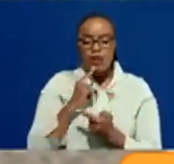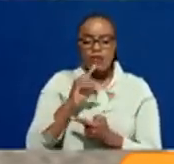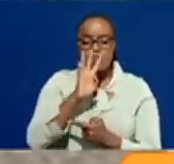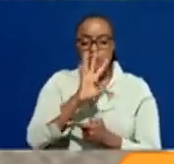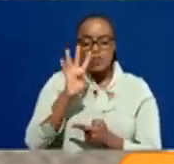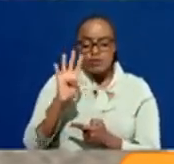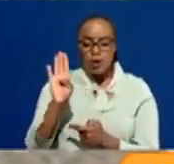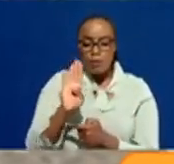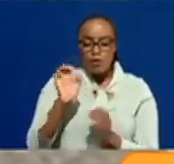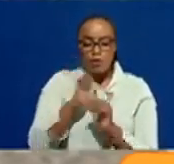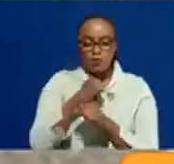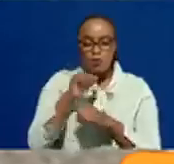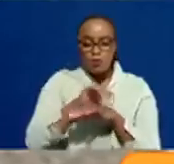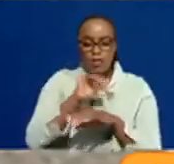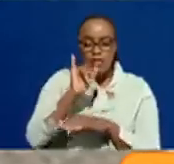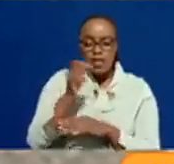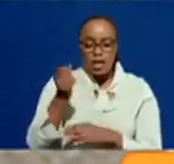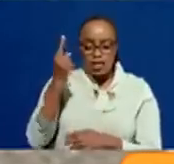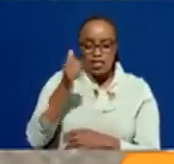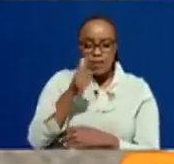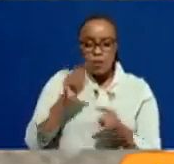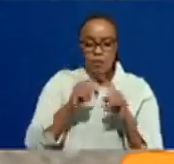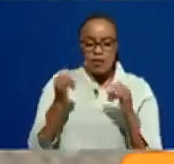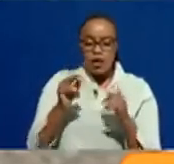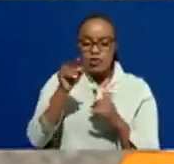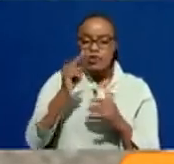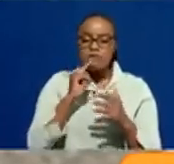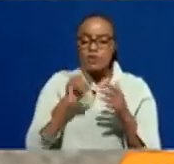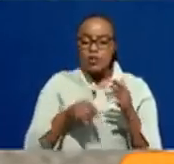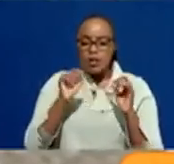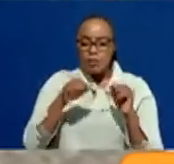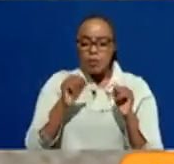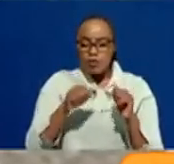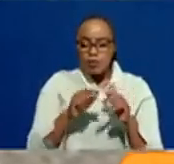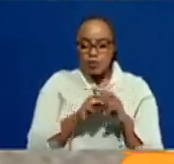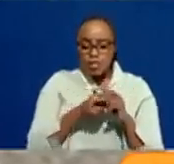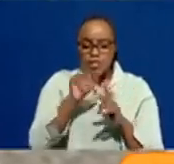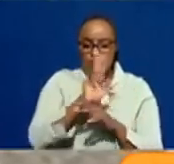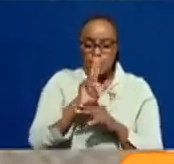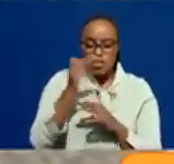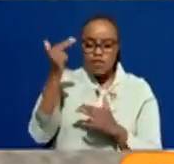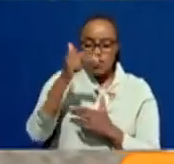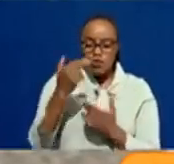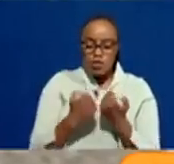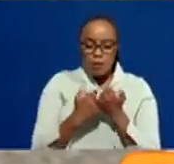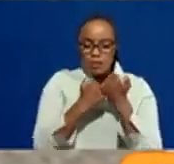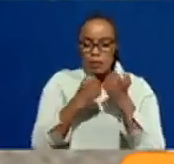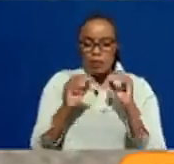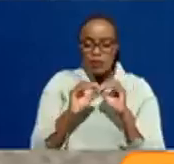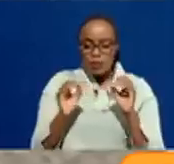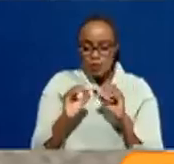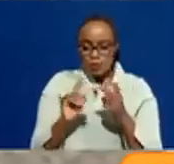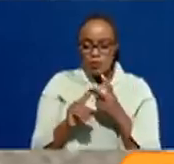$144 billion that we can't afford. I get that. But now you're saying that you're cutting subsidies in petroleum, and you're